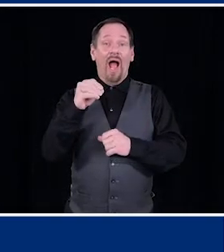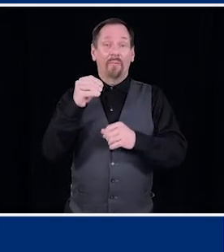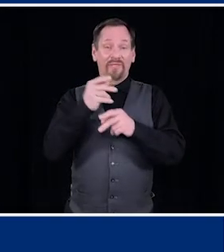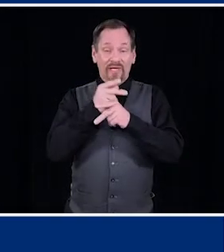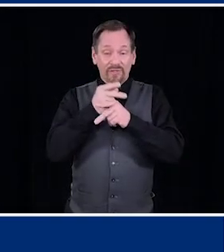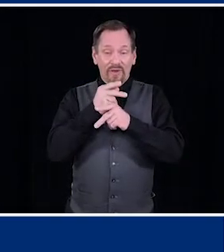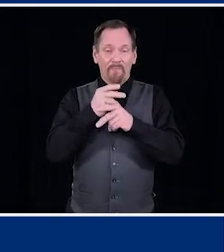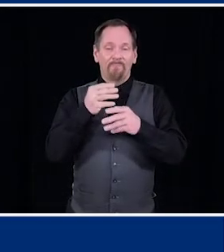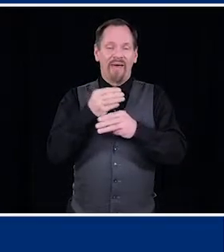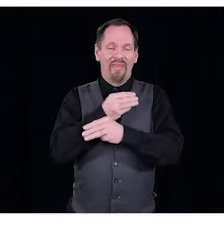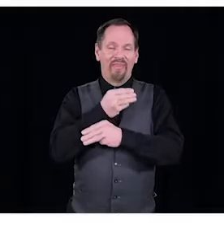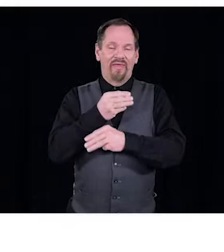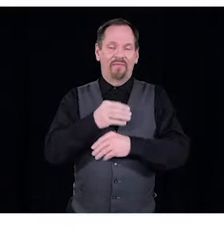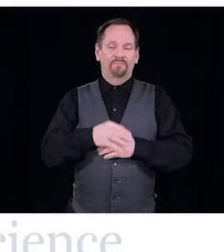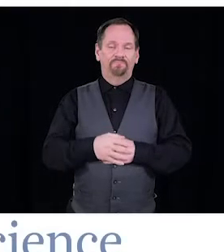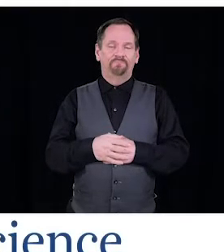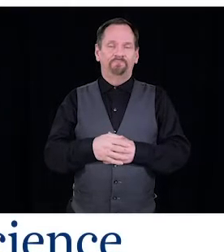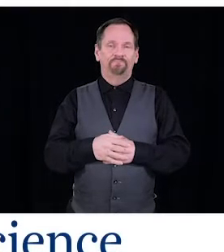Computational Mathematics.